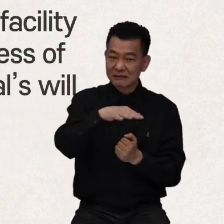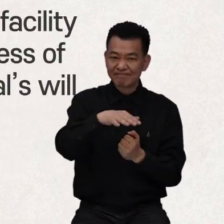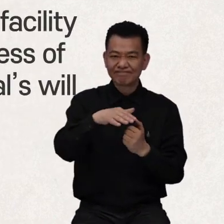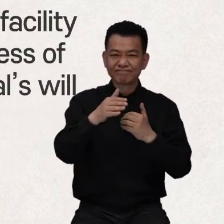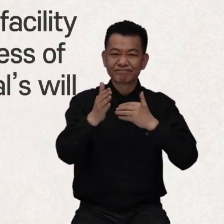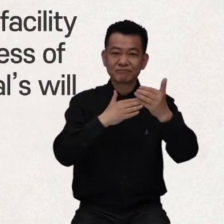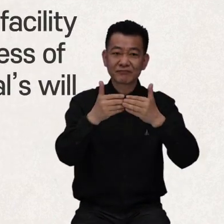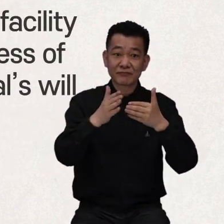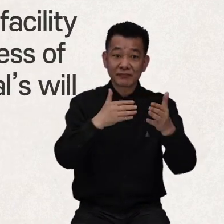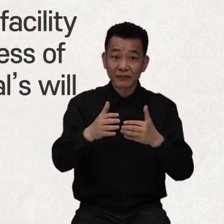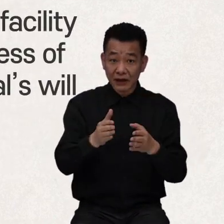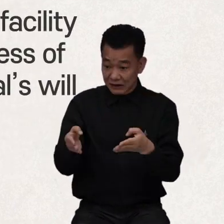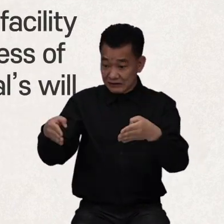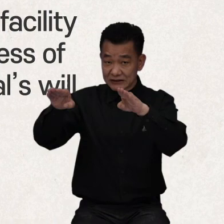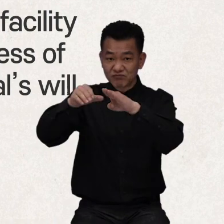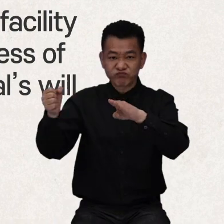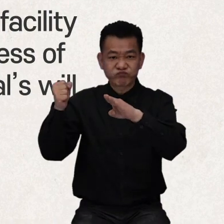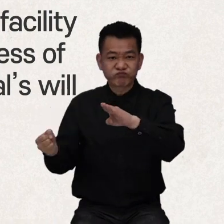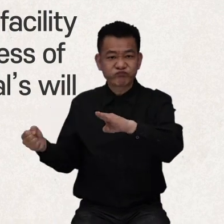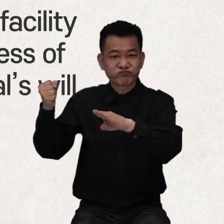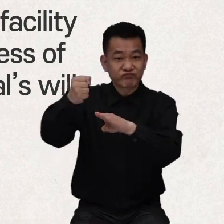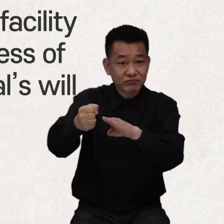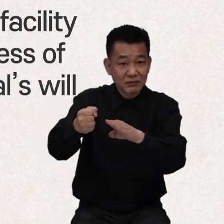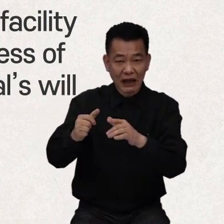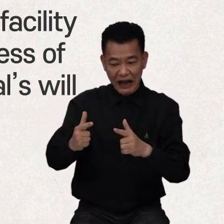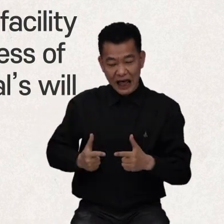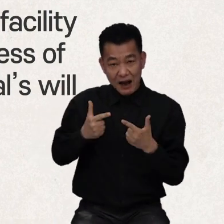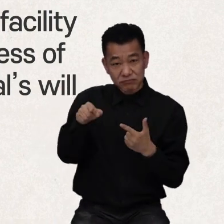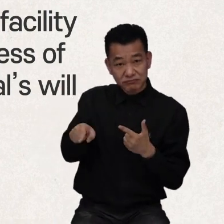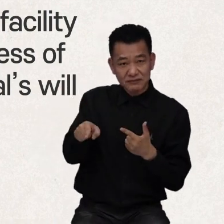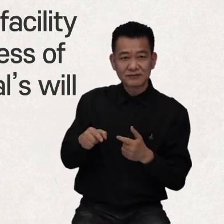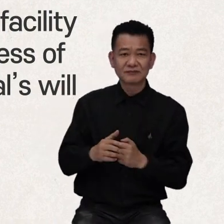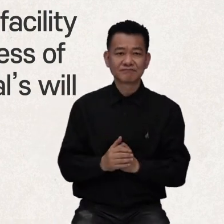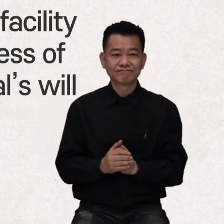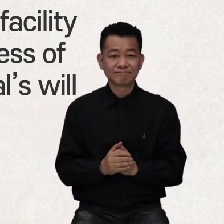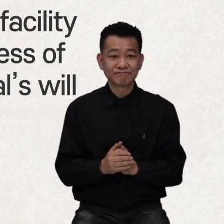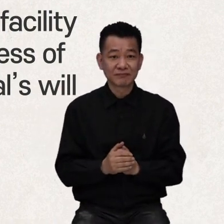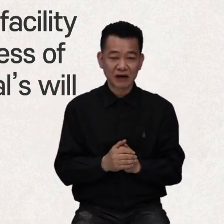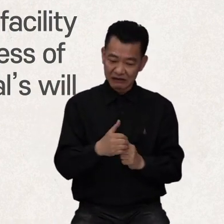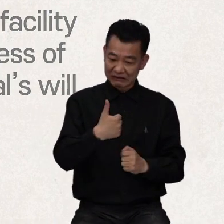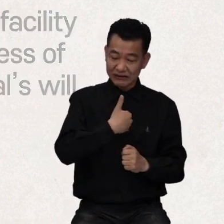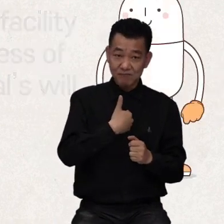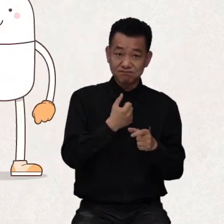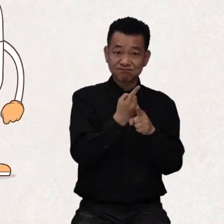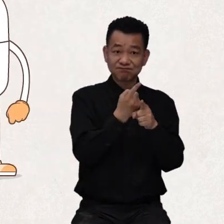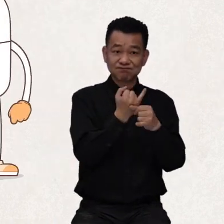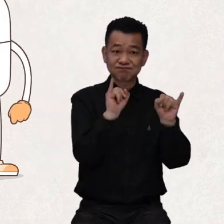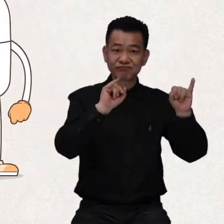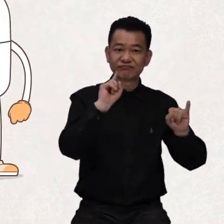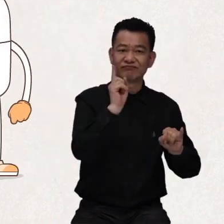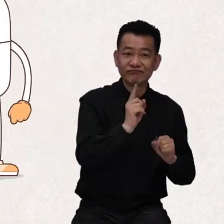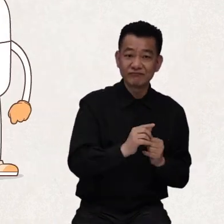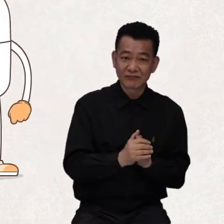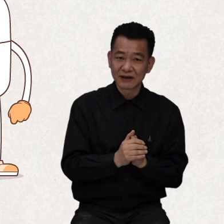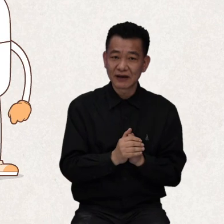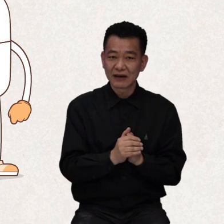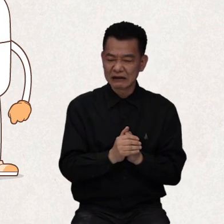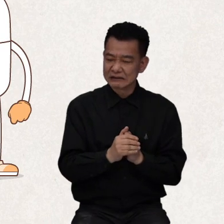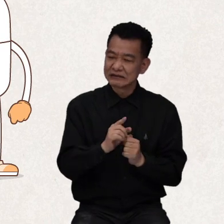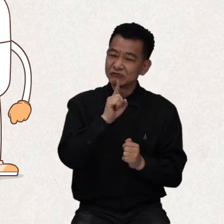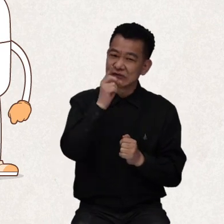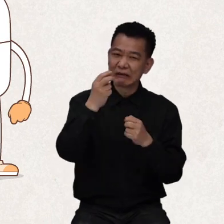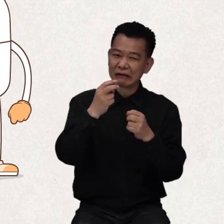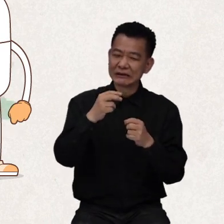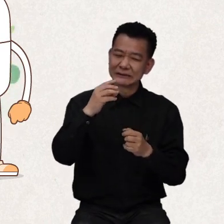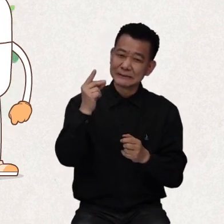of not acknowledging their autonomy as some live in a facility, regardless of their will. I feel